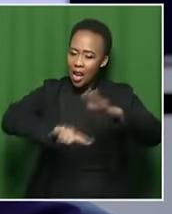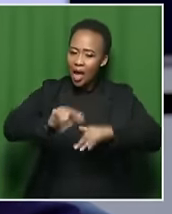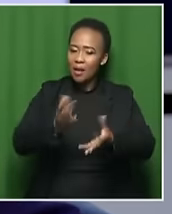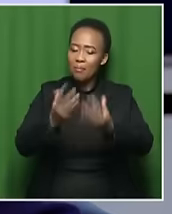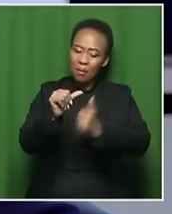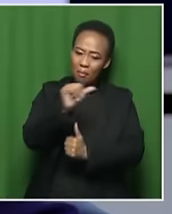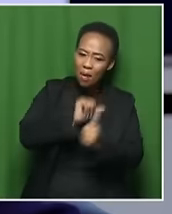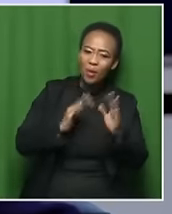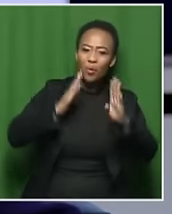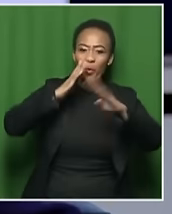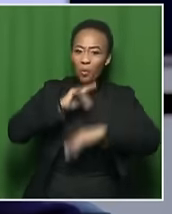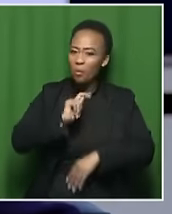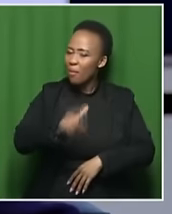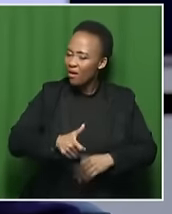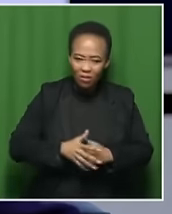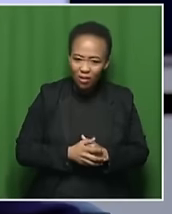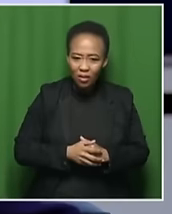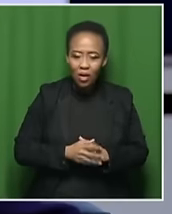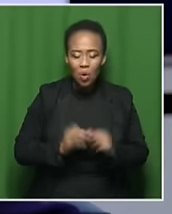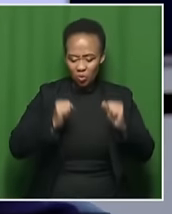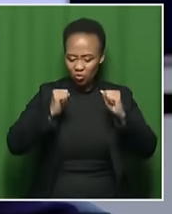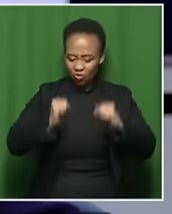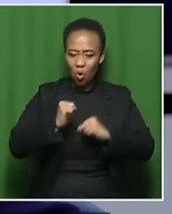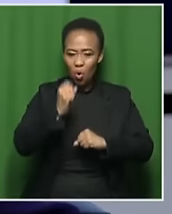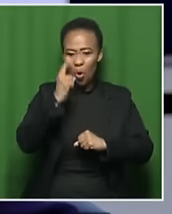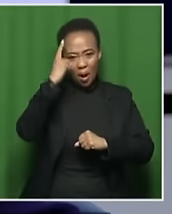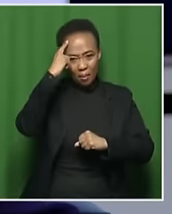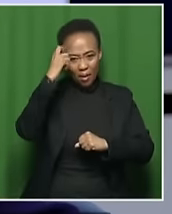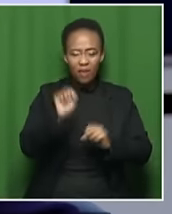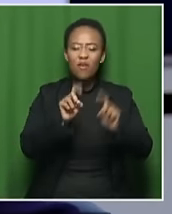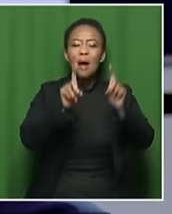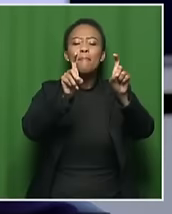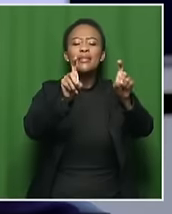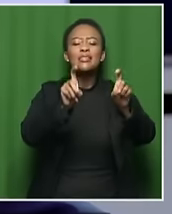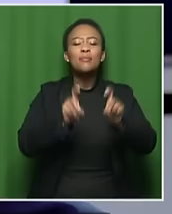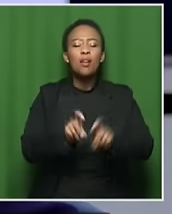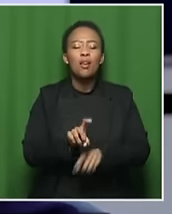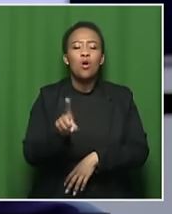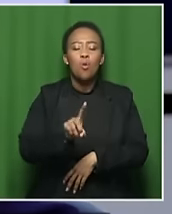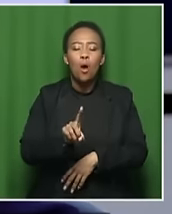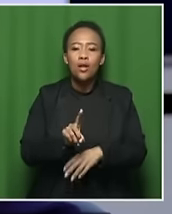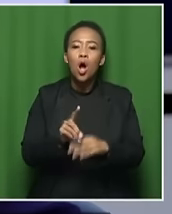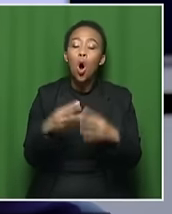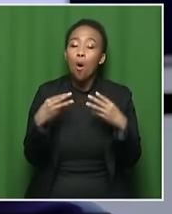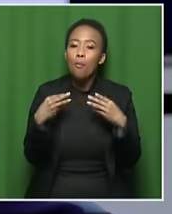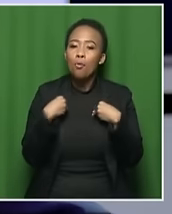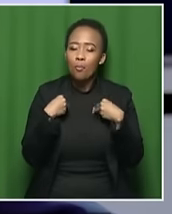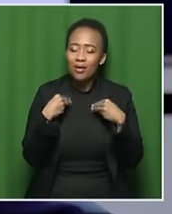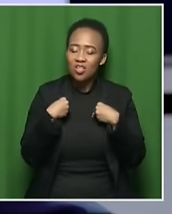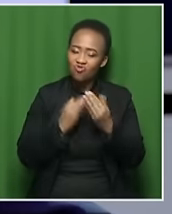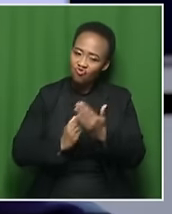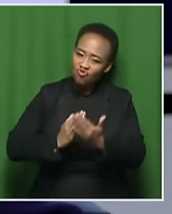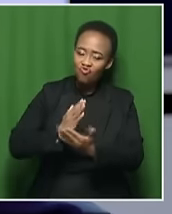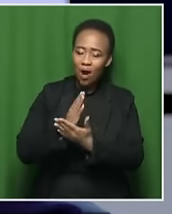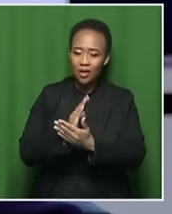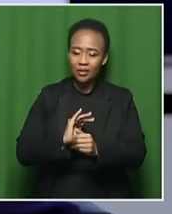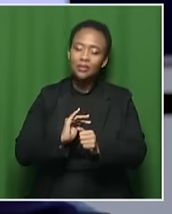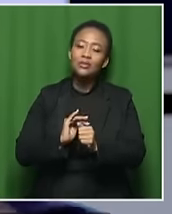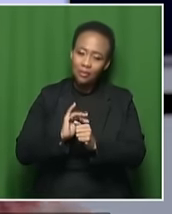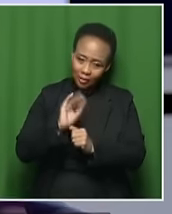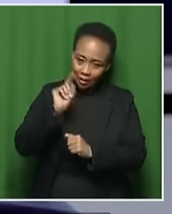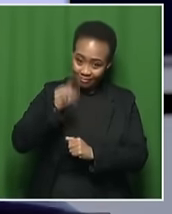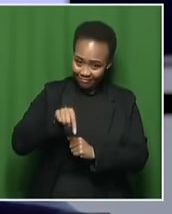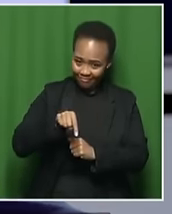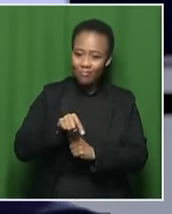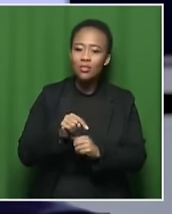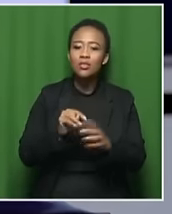firm believers in the principle of protection of property rights. The redress is